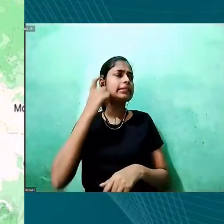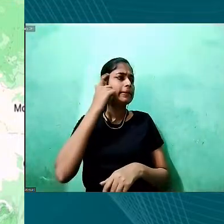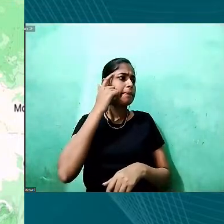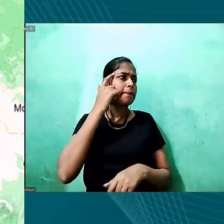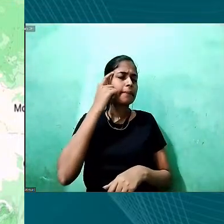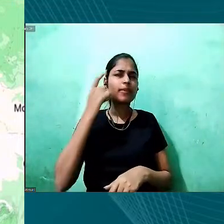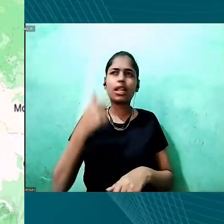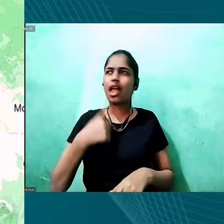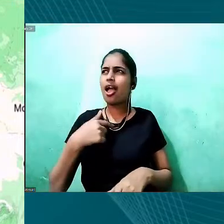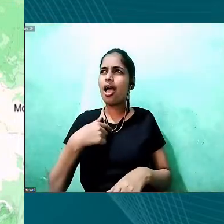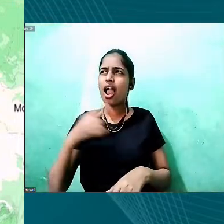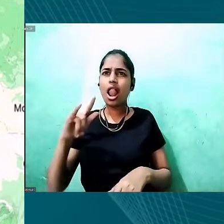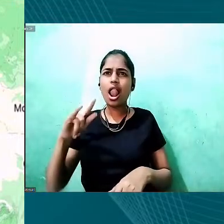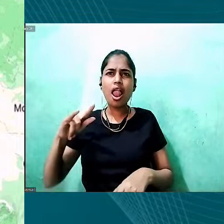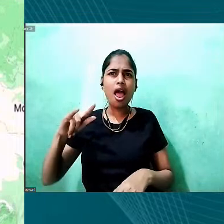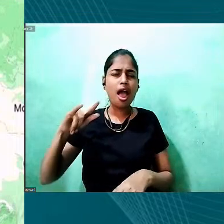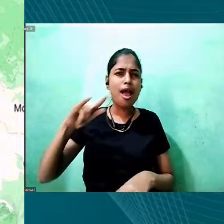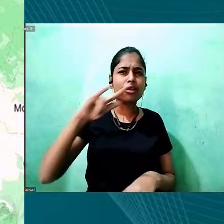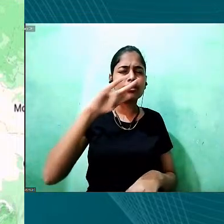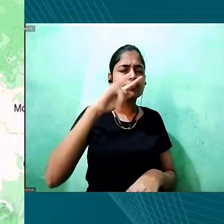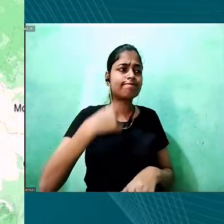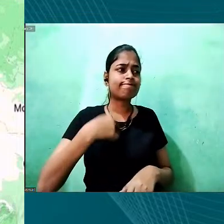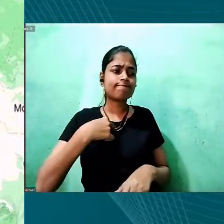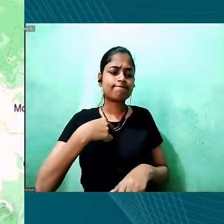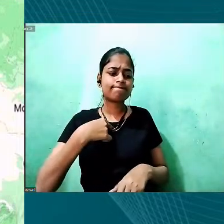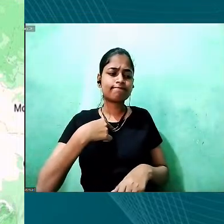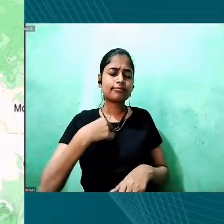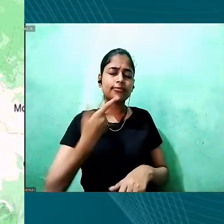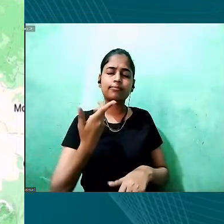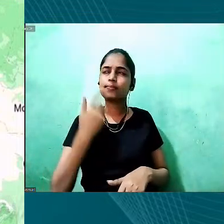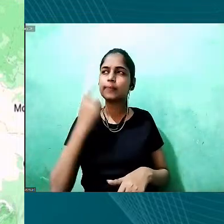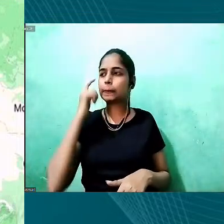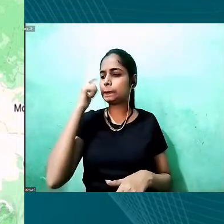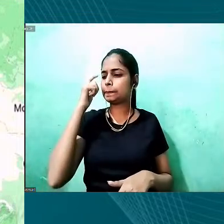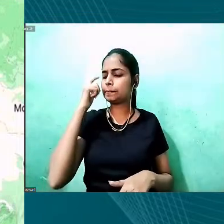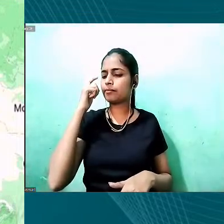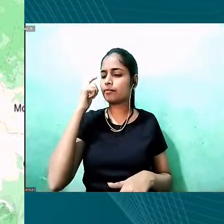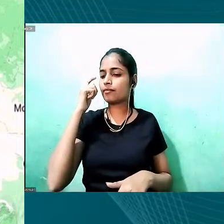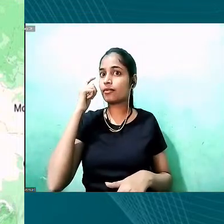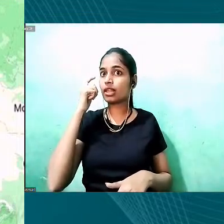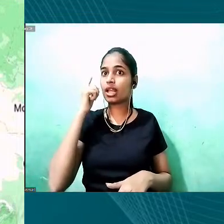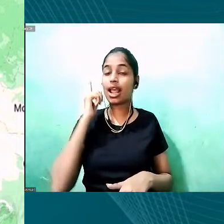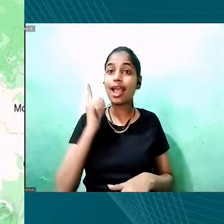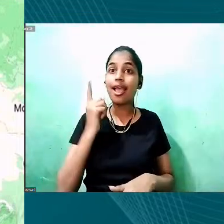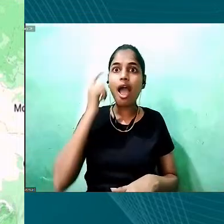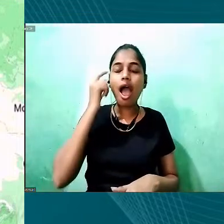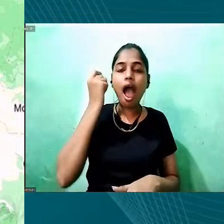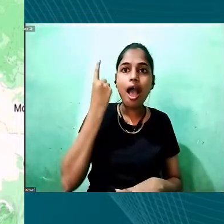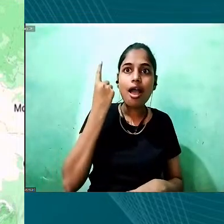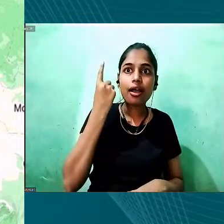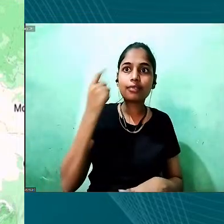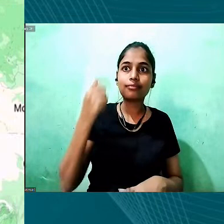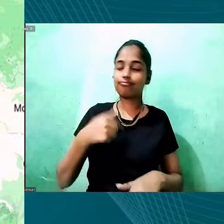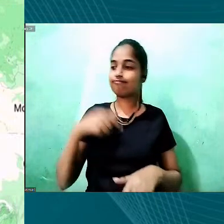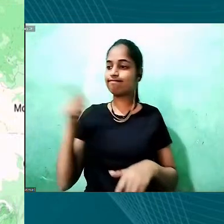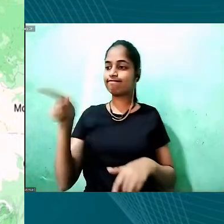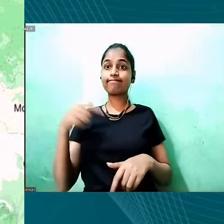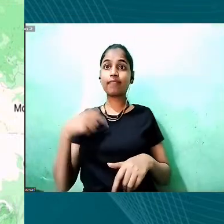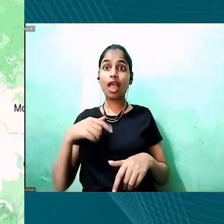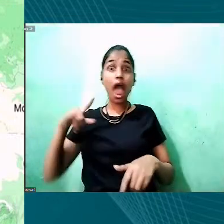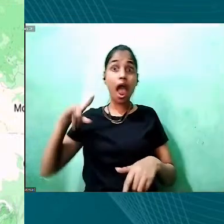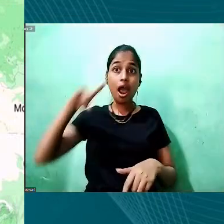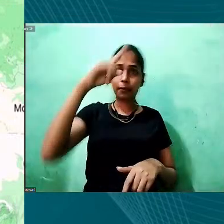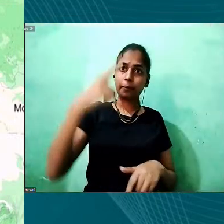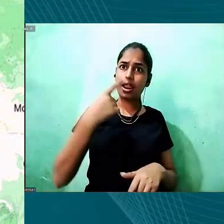a box. Okay. So the problem was that the pet had to be